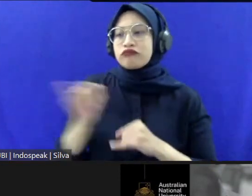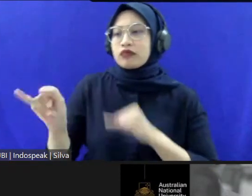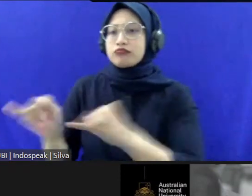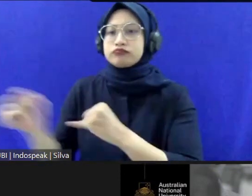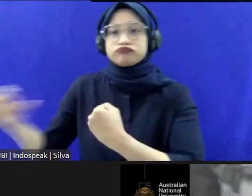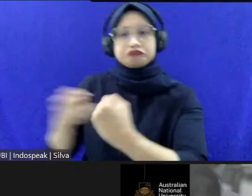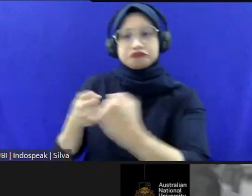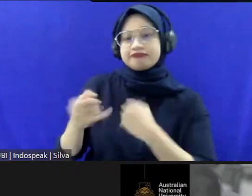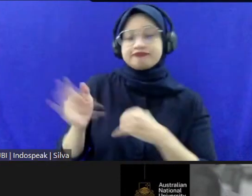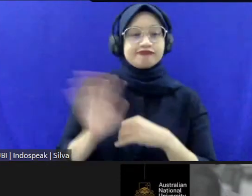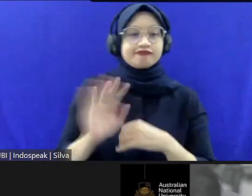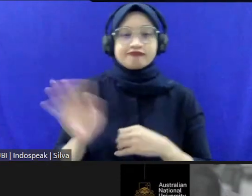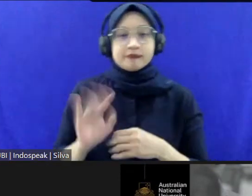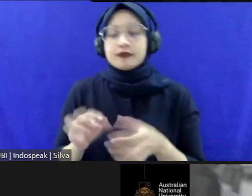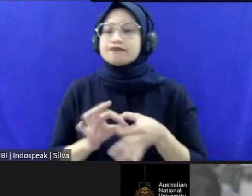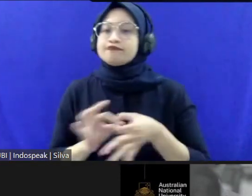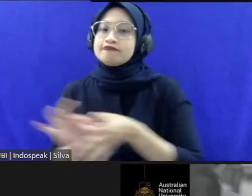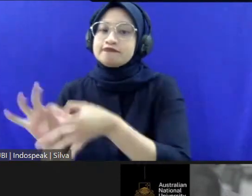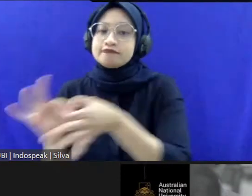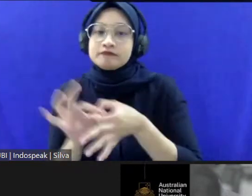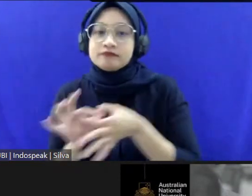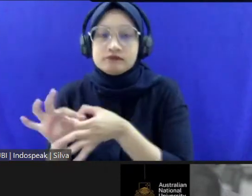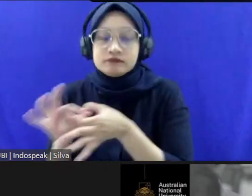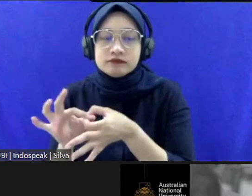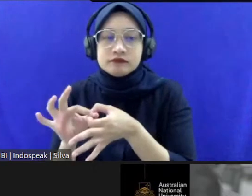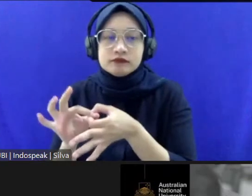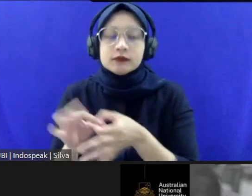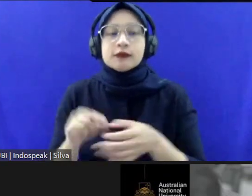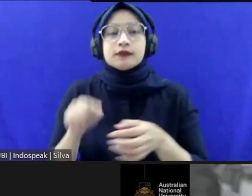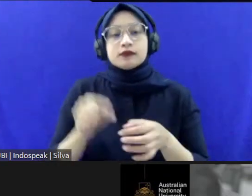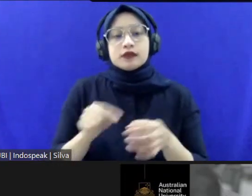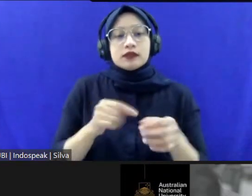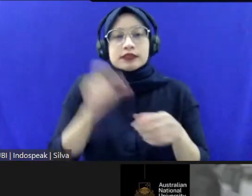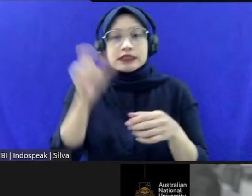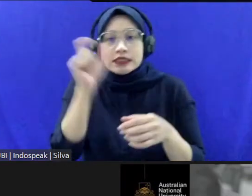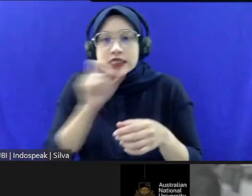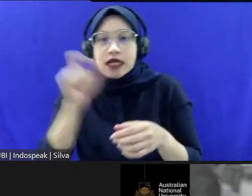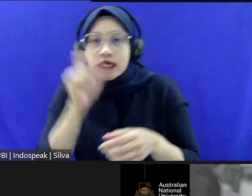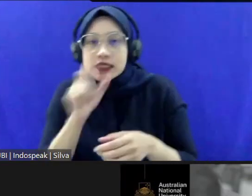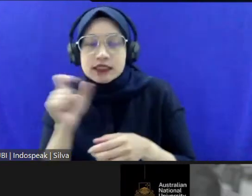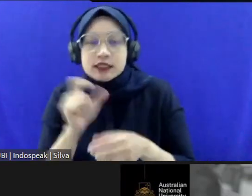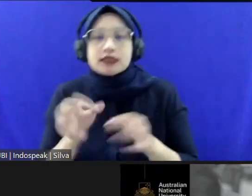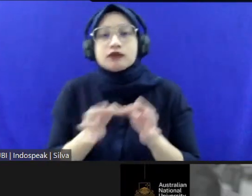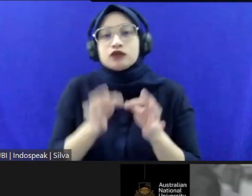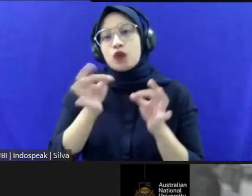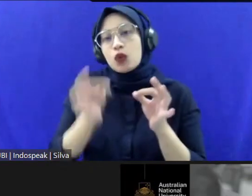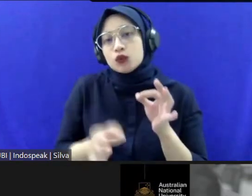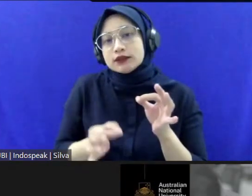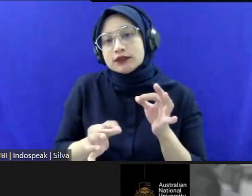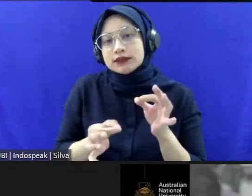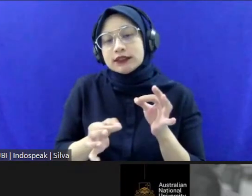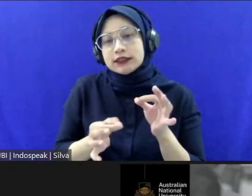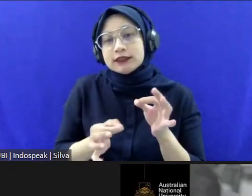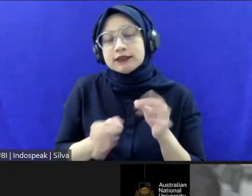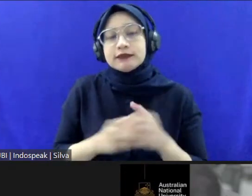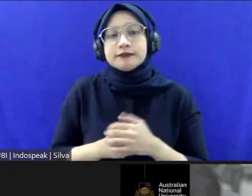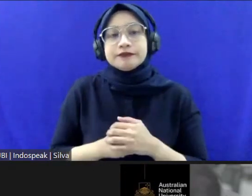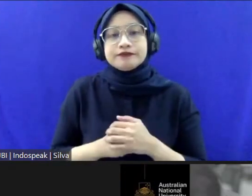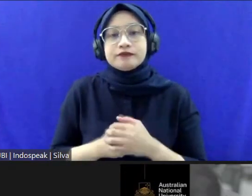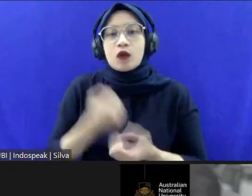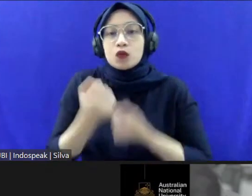need to offer solutions together for us to be able to overcome this challenging time. And these are efforts